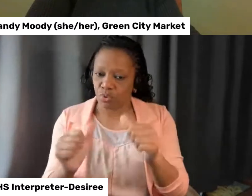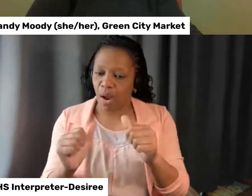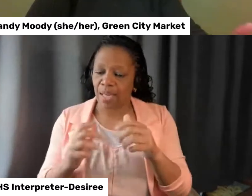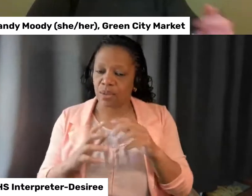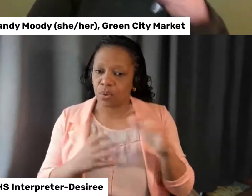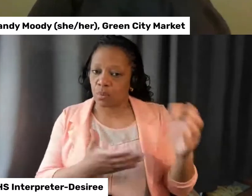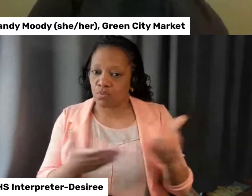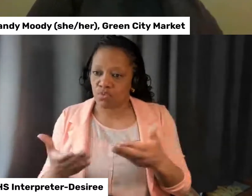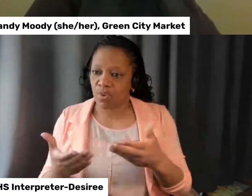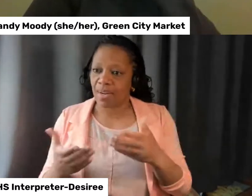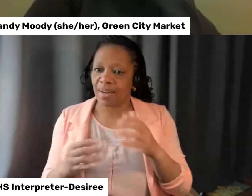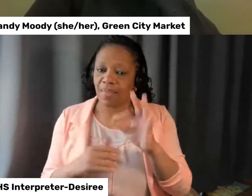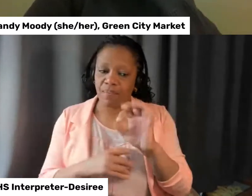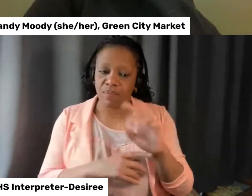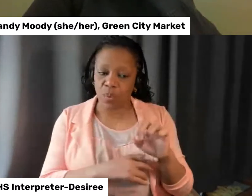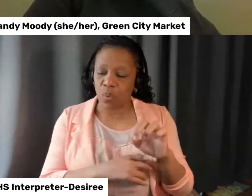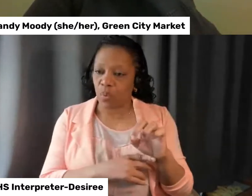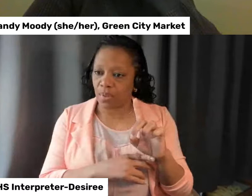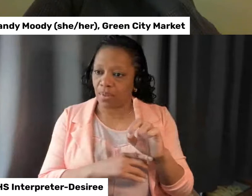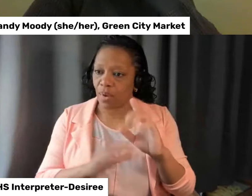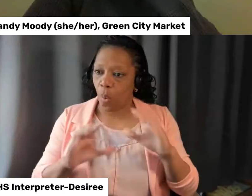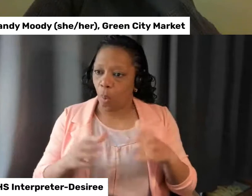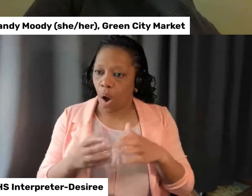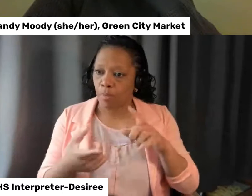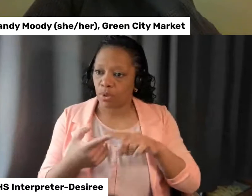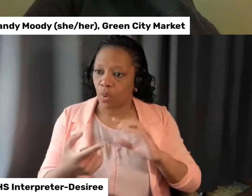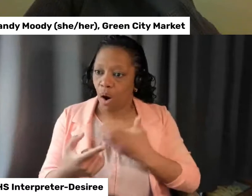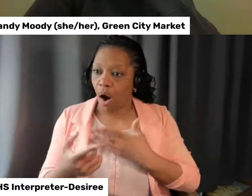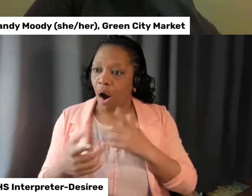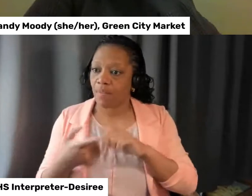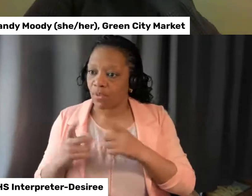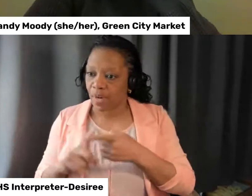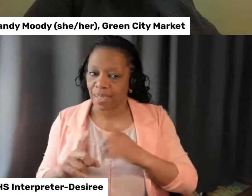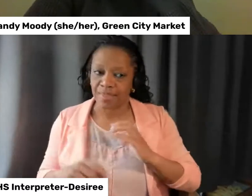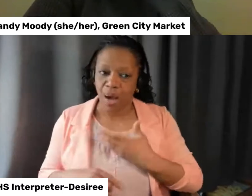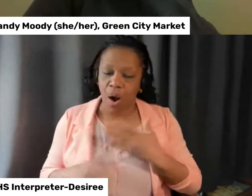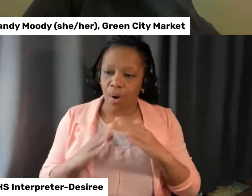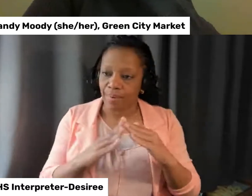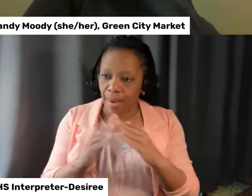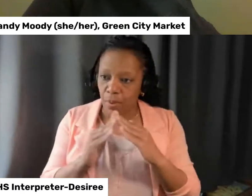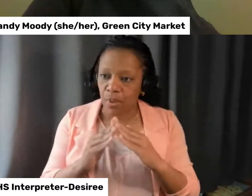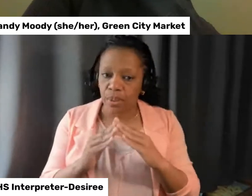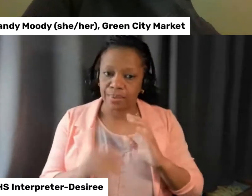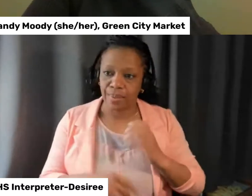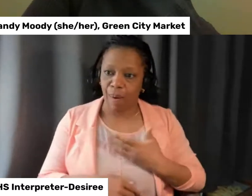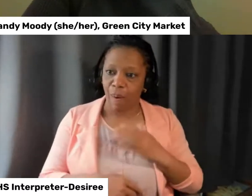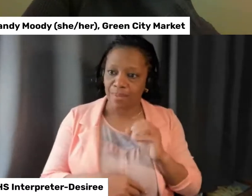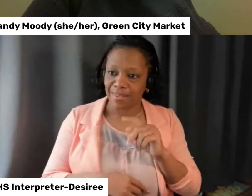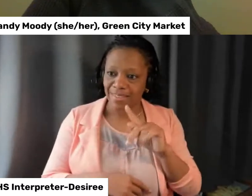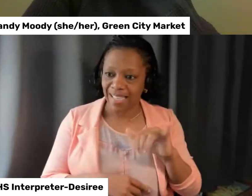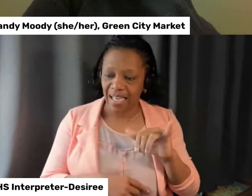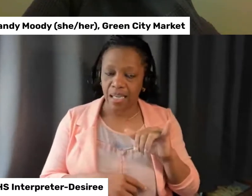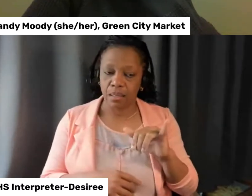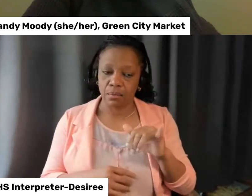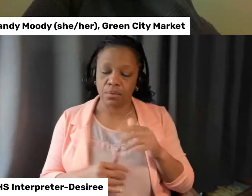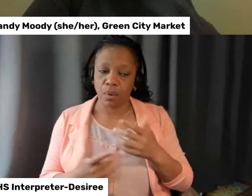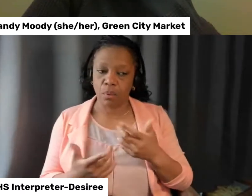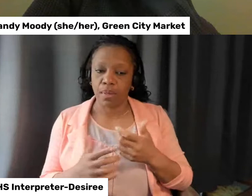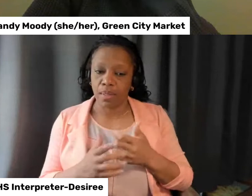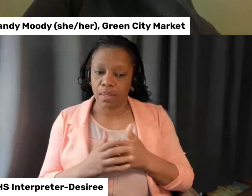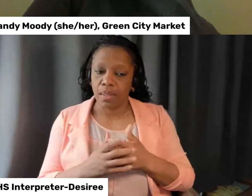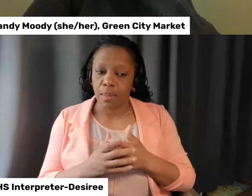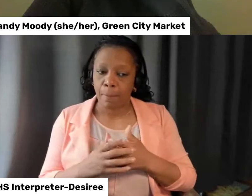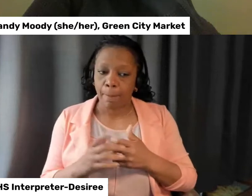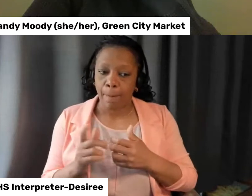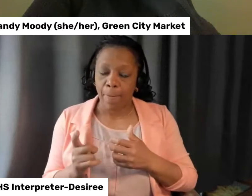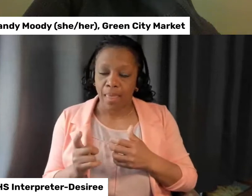our friends, and that facing these challenges, and with the different answer from every department or place that